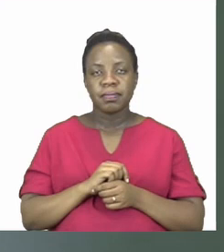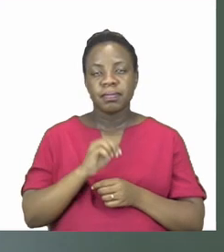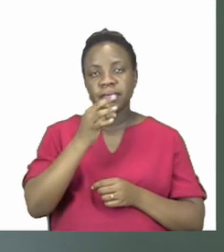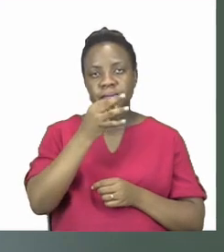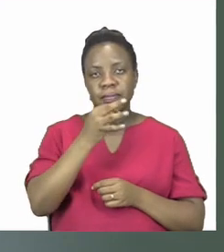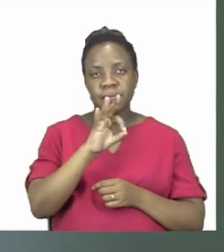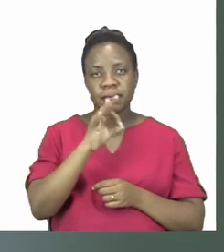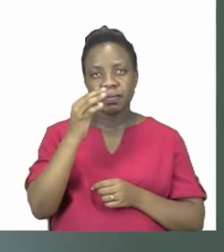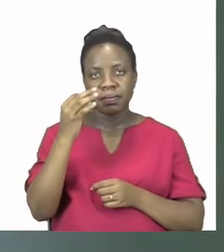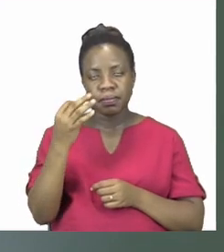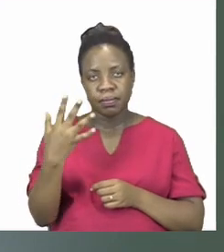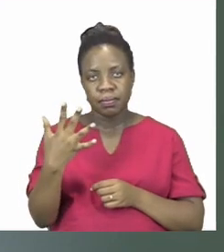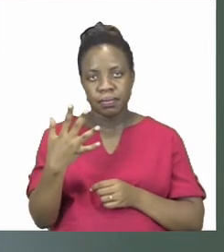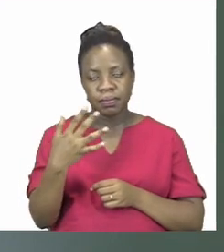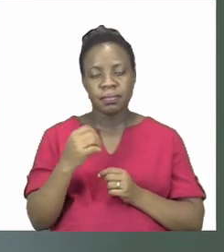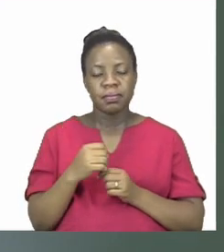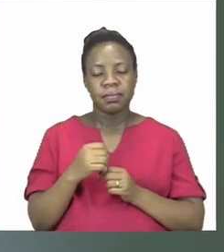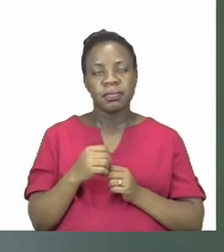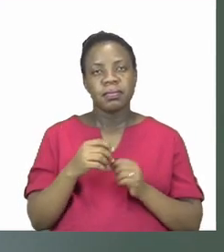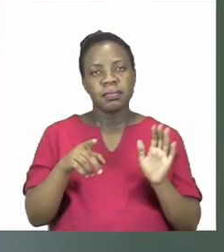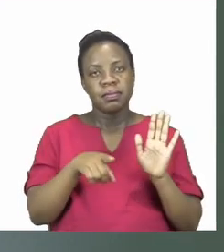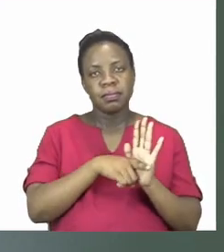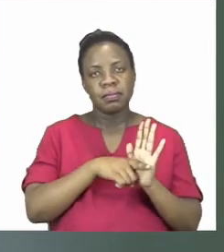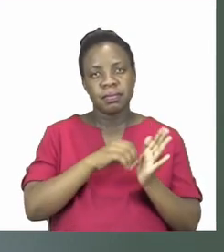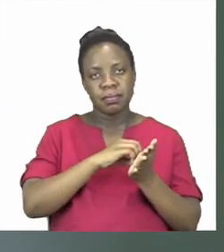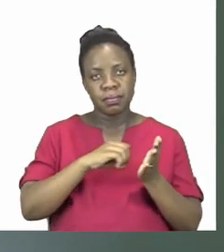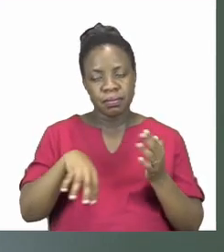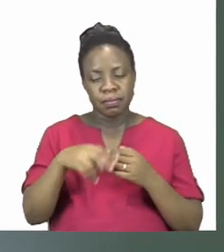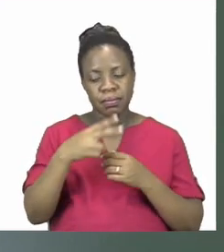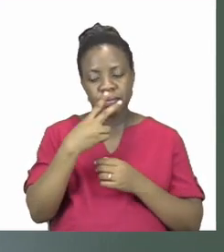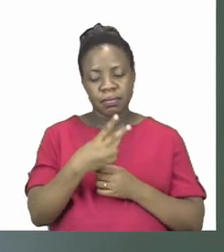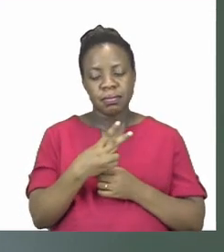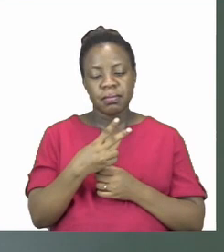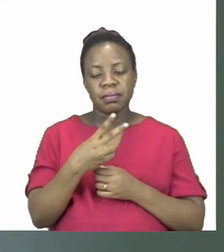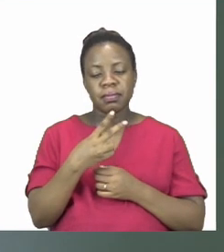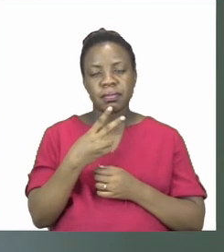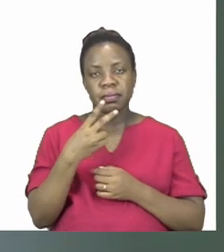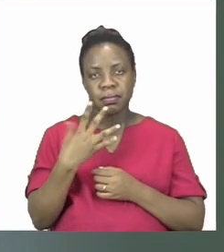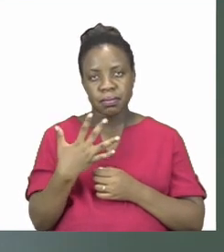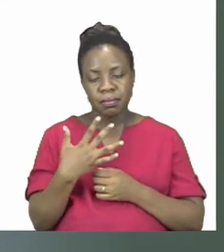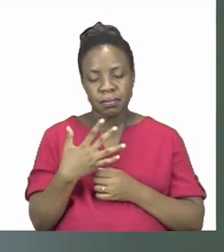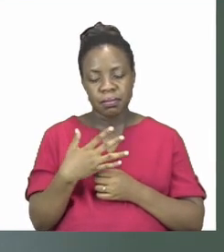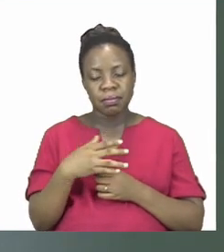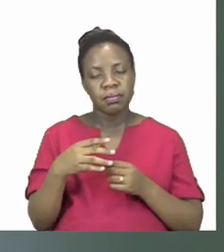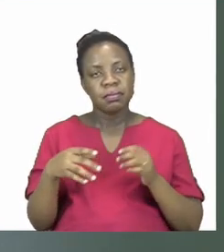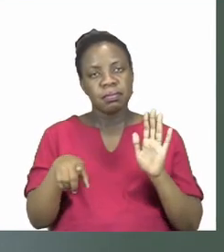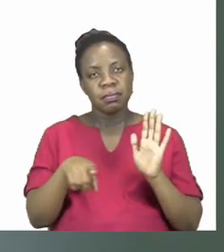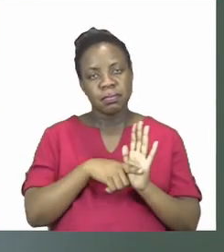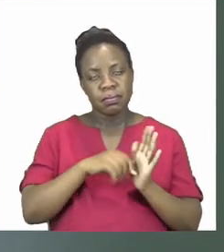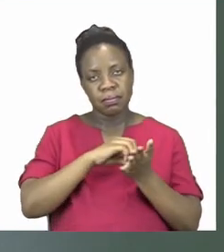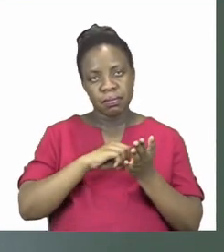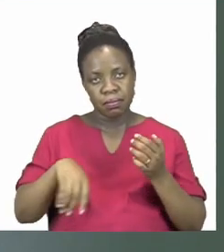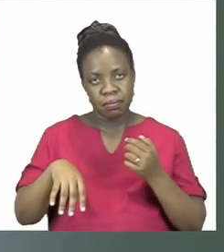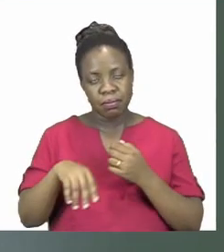95 minus 25 minus 20. Now the first